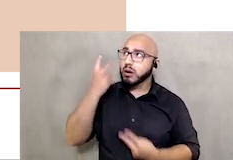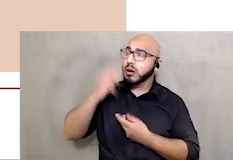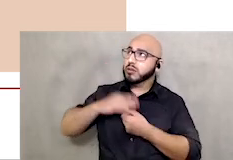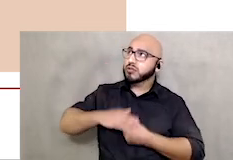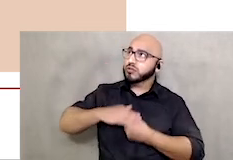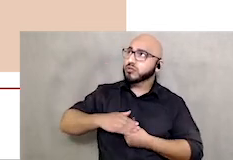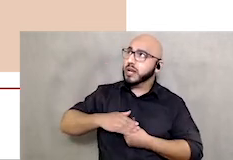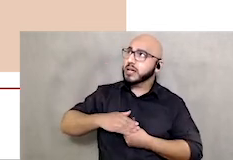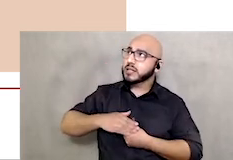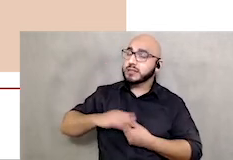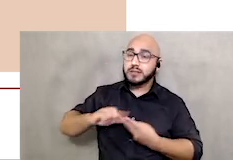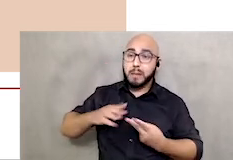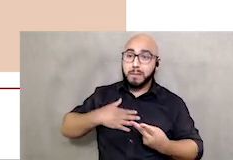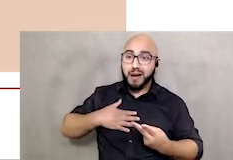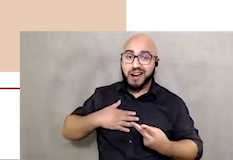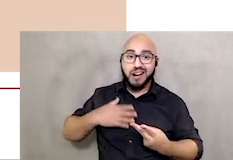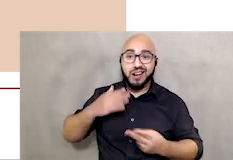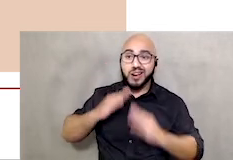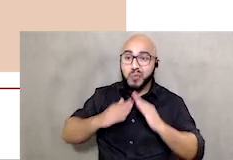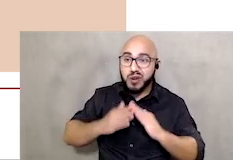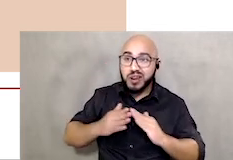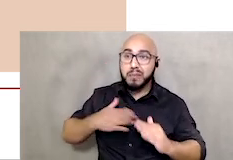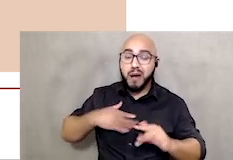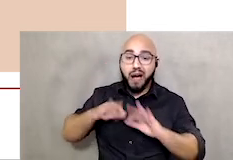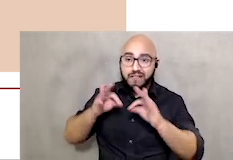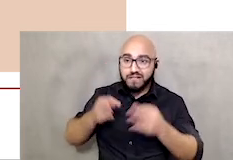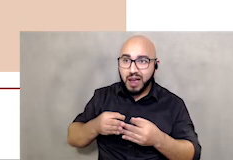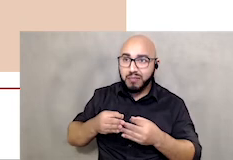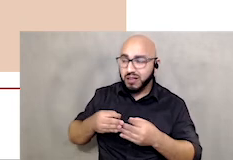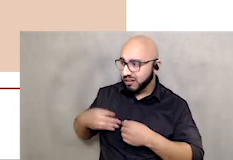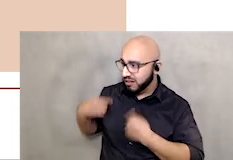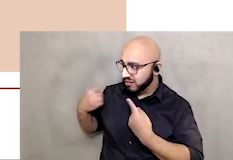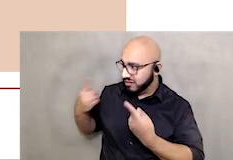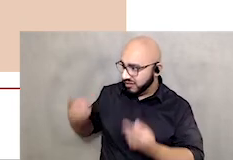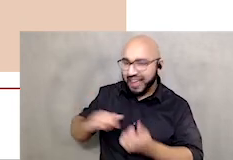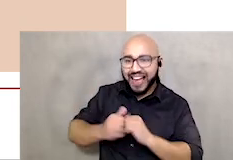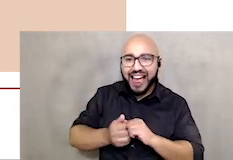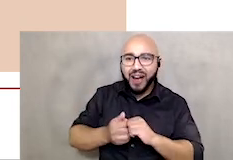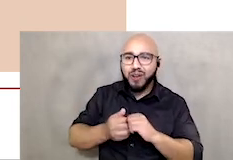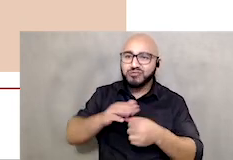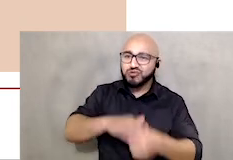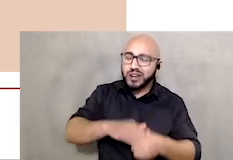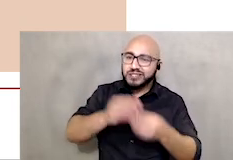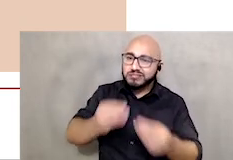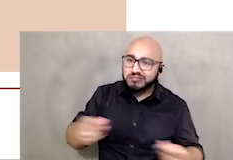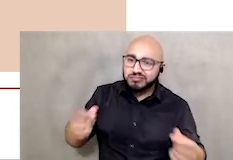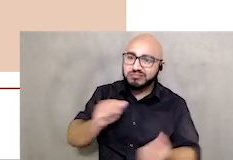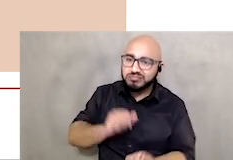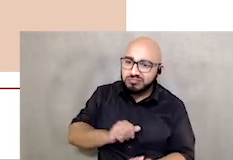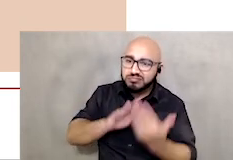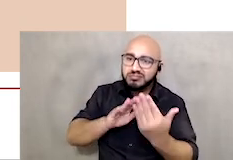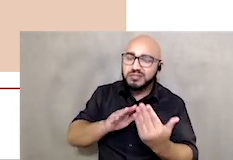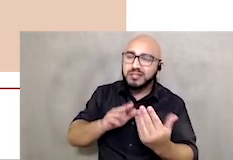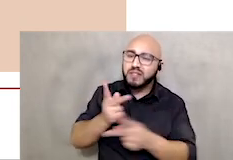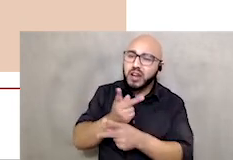cultures, and how stress was dealt with. Reflect on what tools were used, if they were positive or